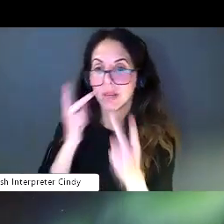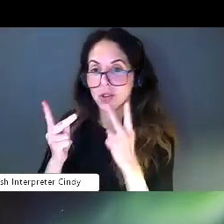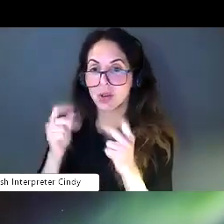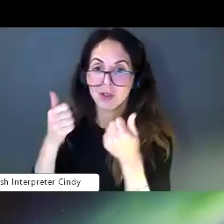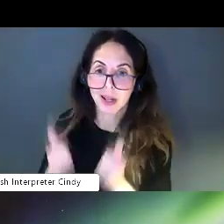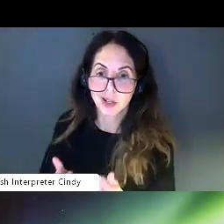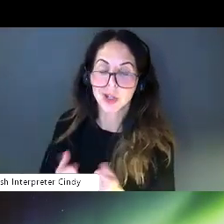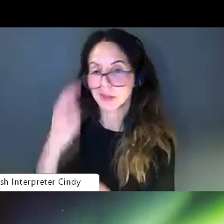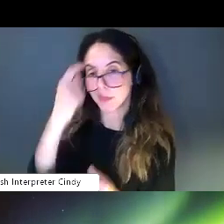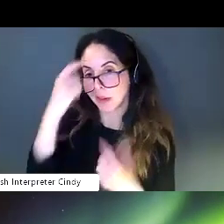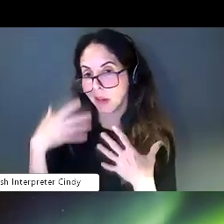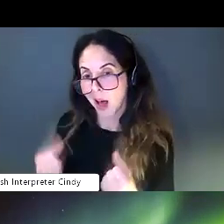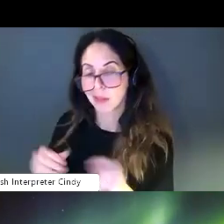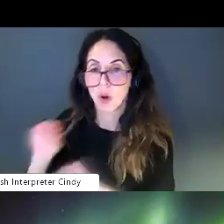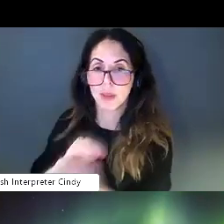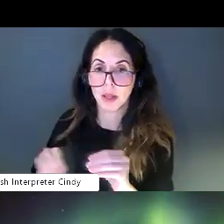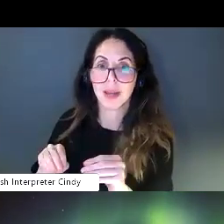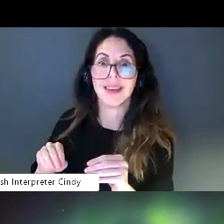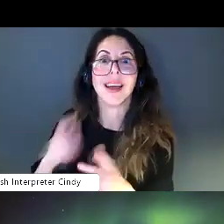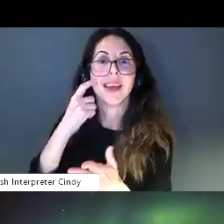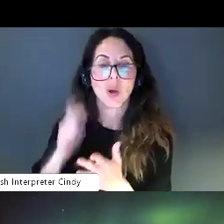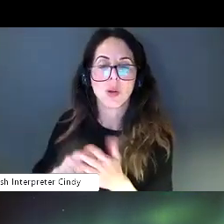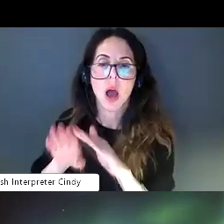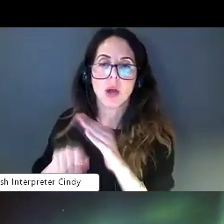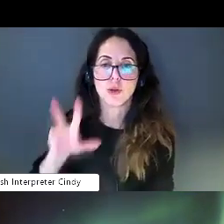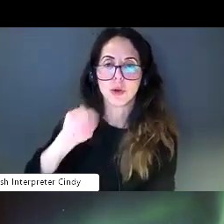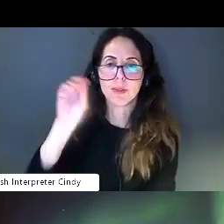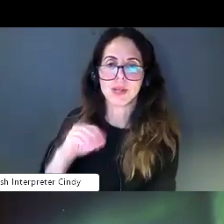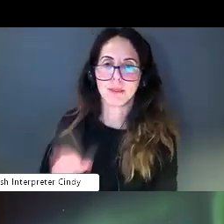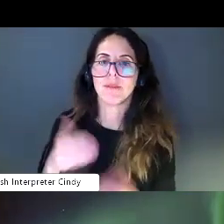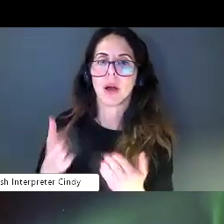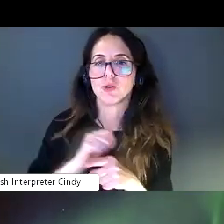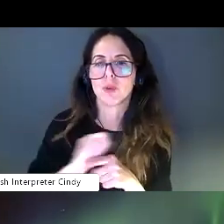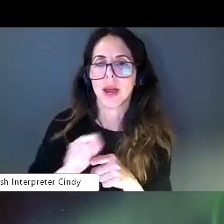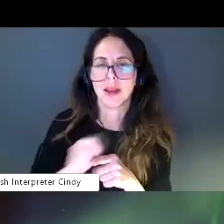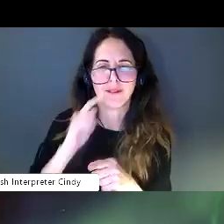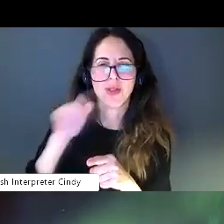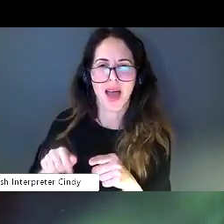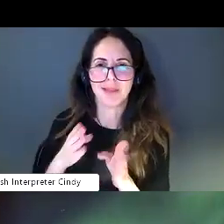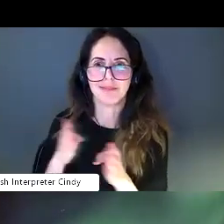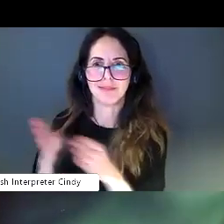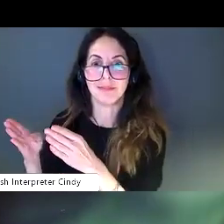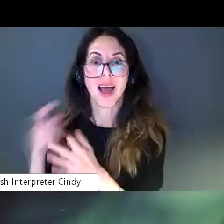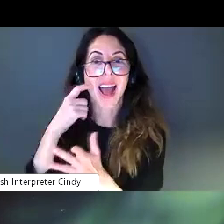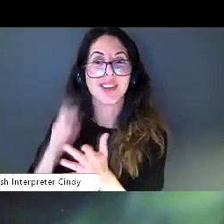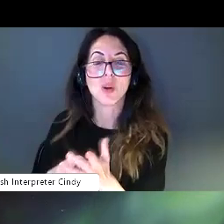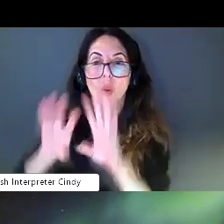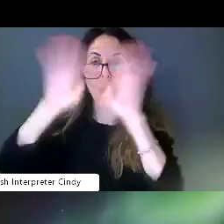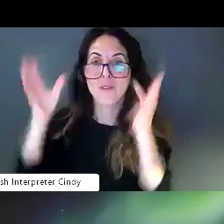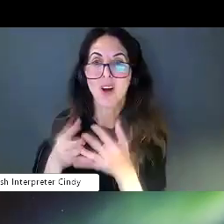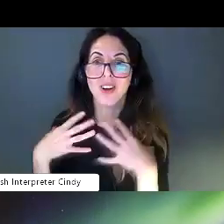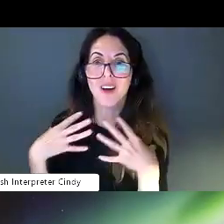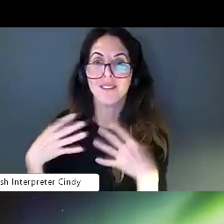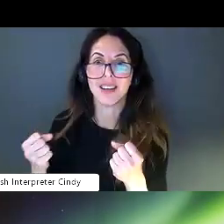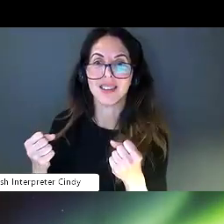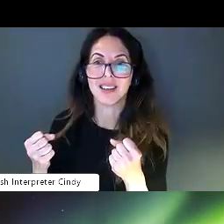health challenges, less than 30% receive training in these areas. And you can see the overall confidence is generally 5